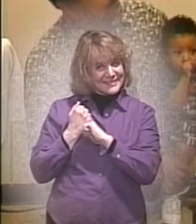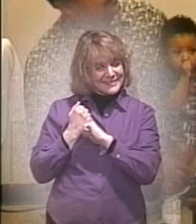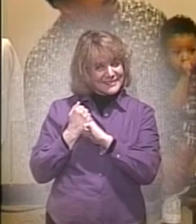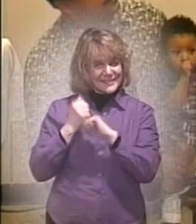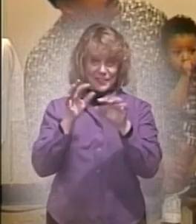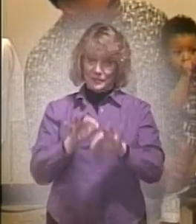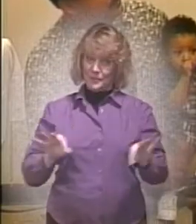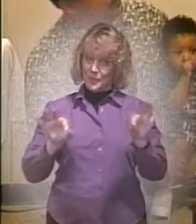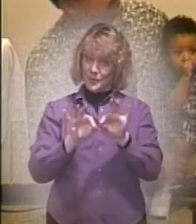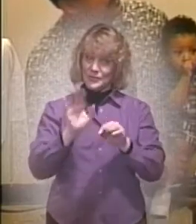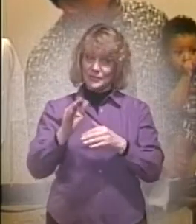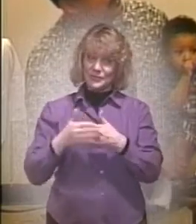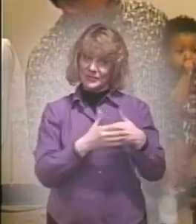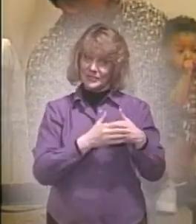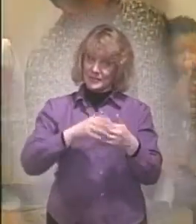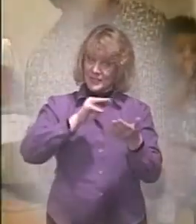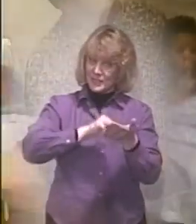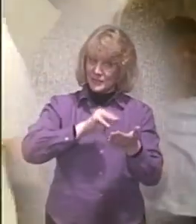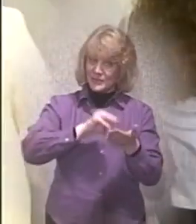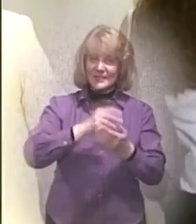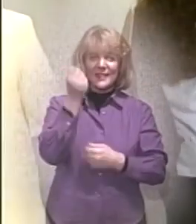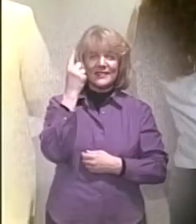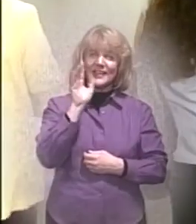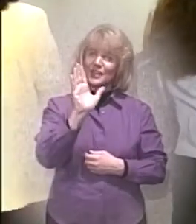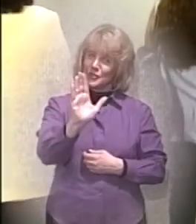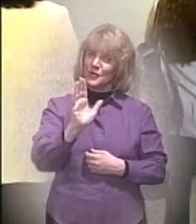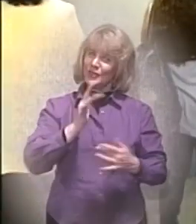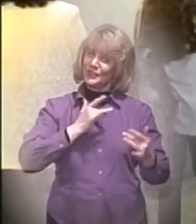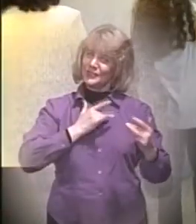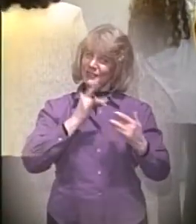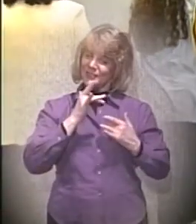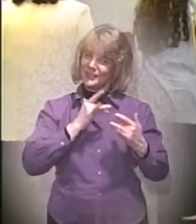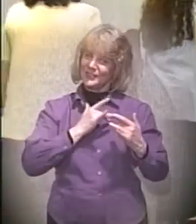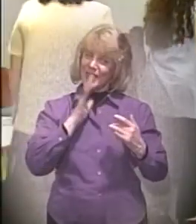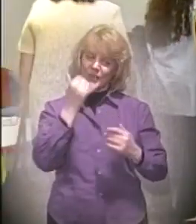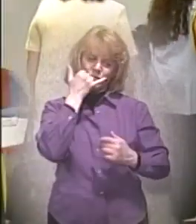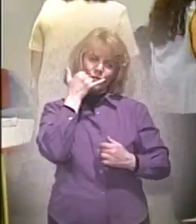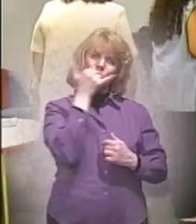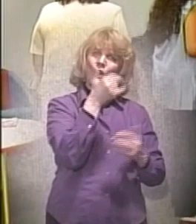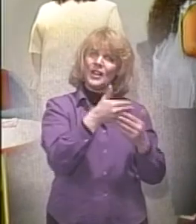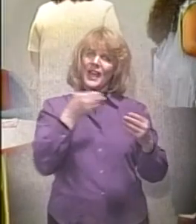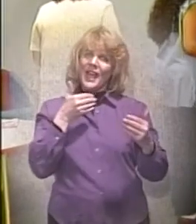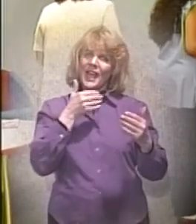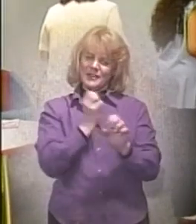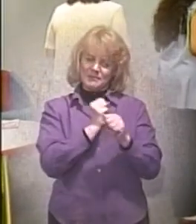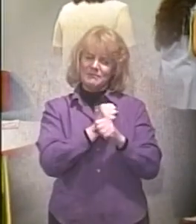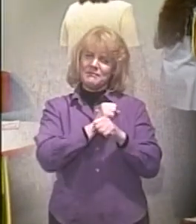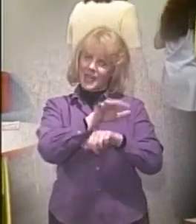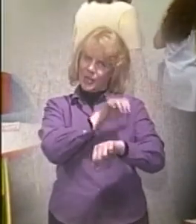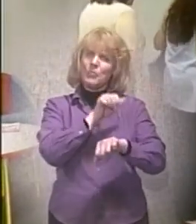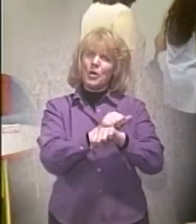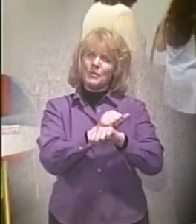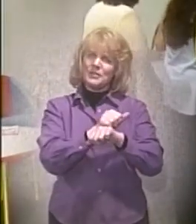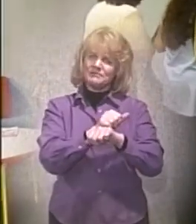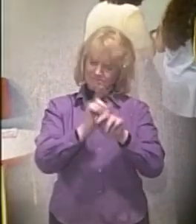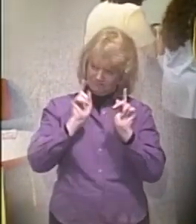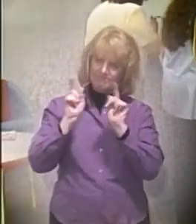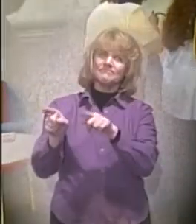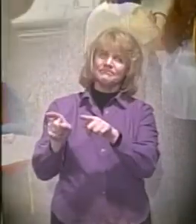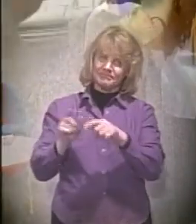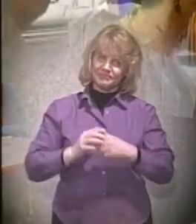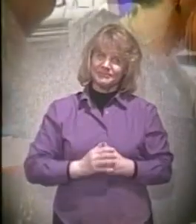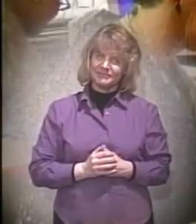that your pediatrician is somebody who understands your concerns, and often they can call ahead to the doctor and arrange an appointment as soon as possible.